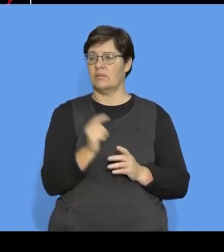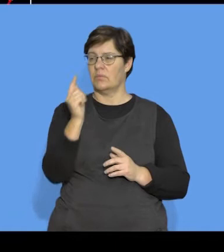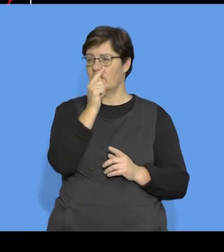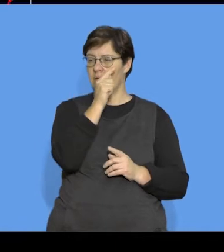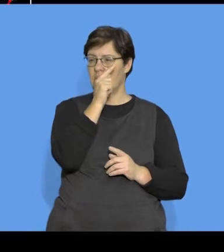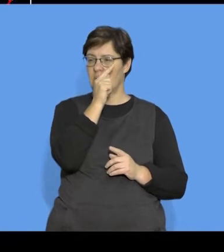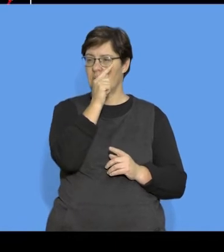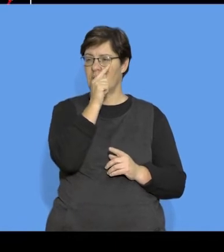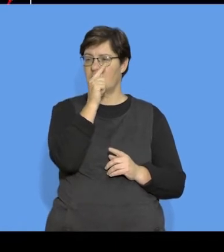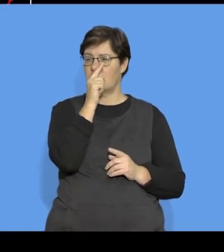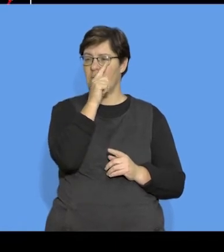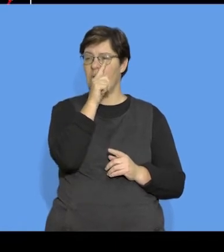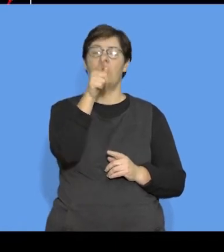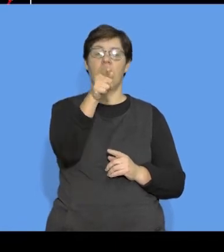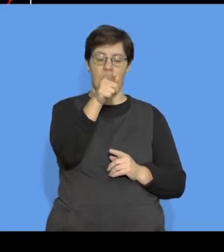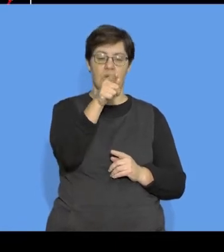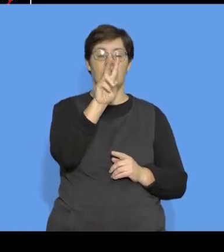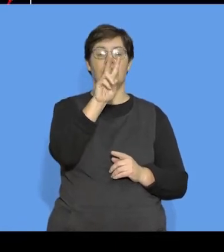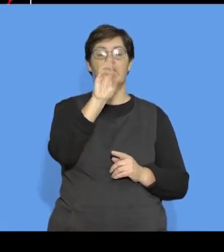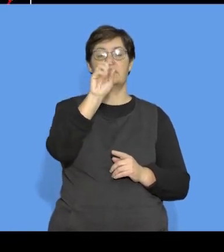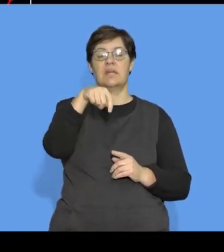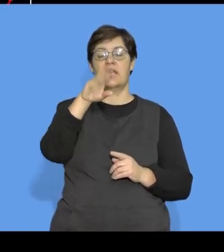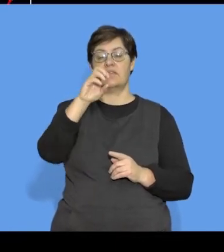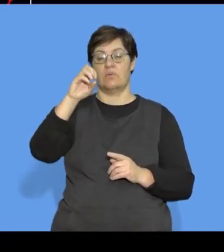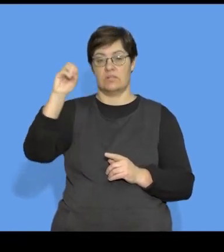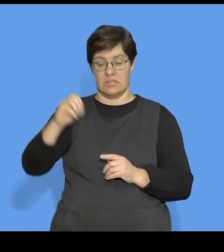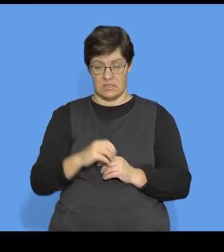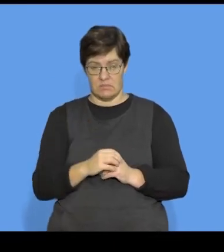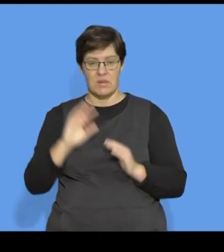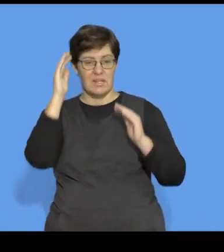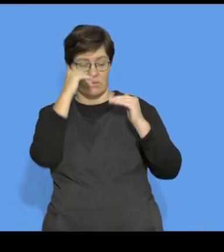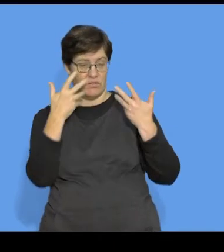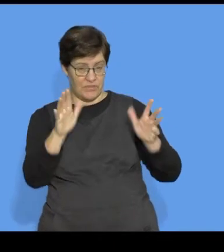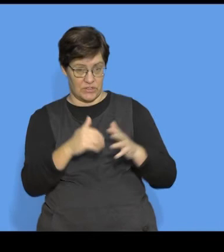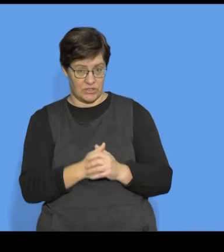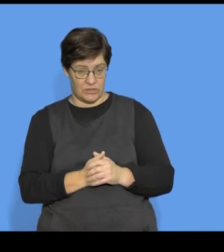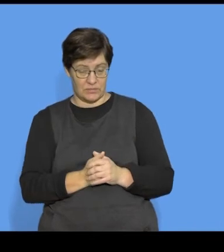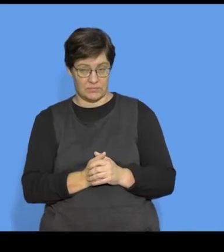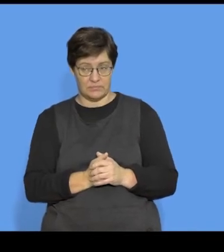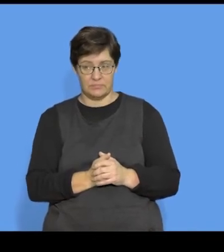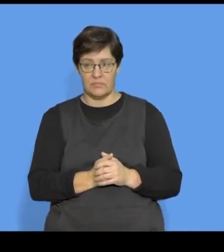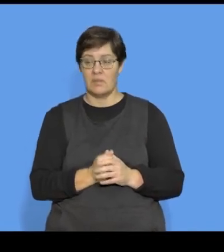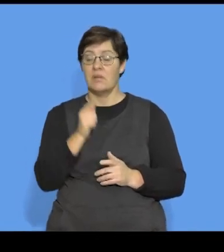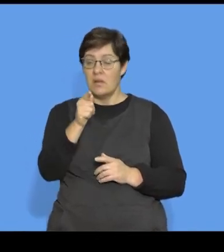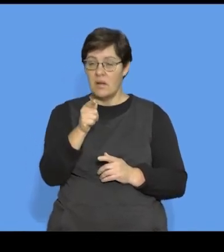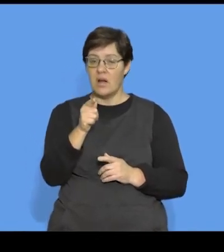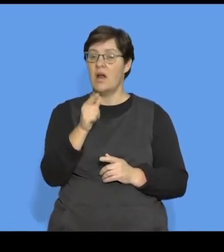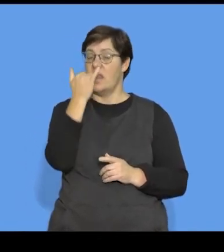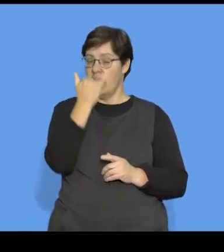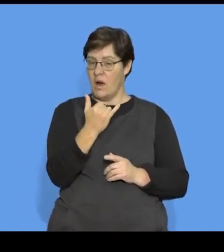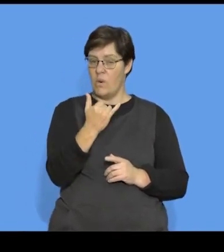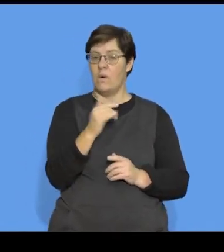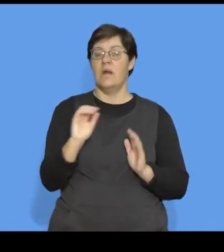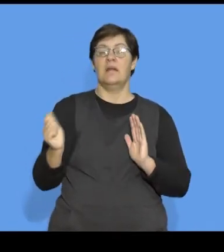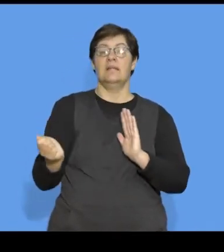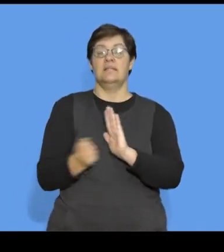figure so we know what it is. There we go. It was the 20,000 Rand. So in this calculation here, remember